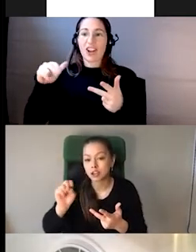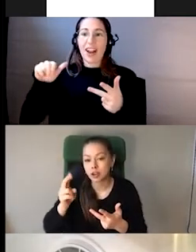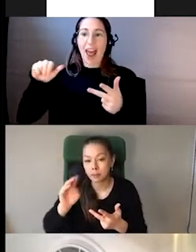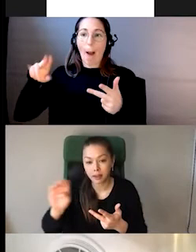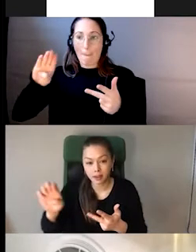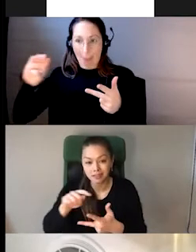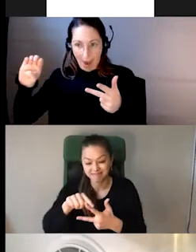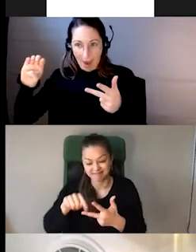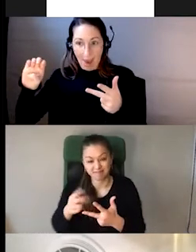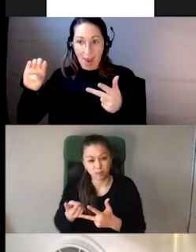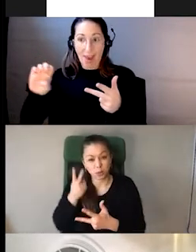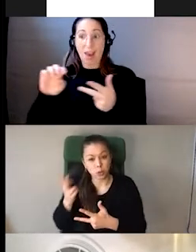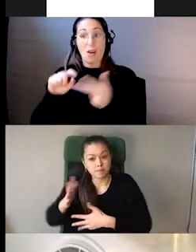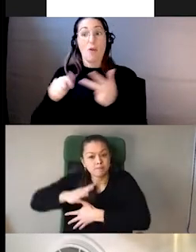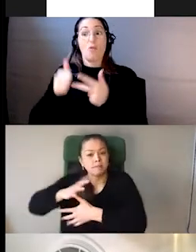Canada.